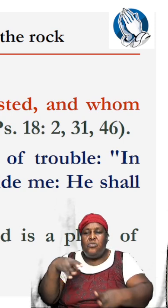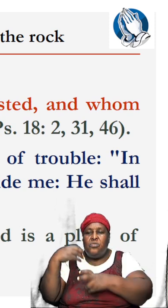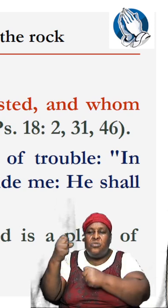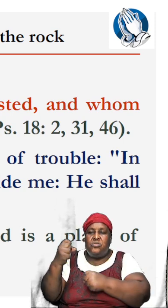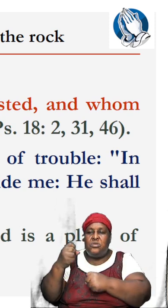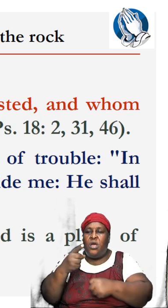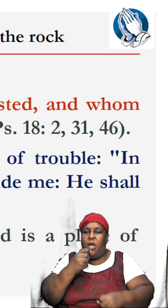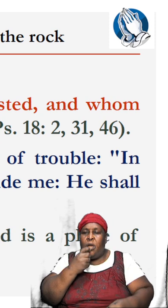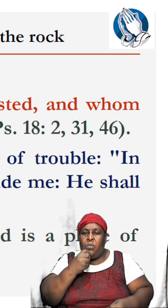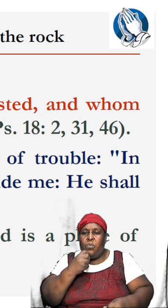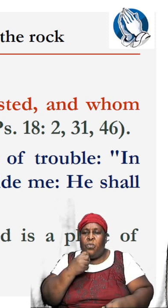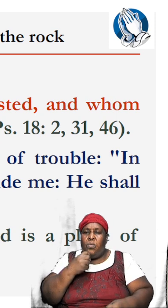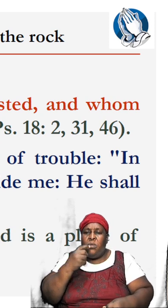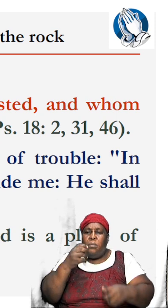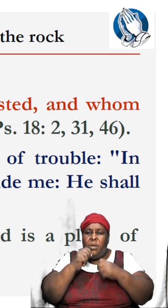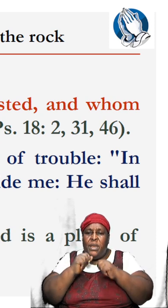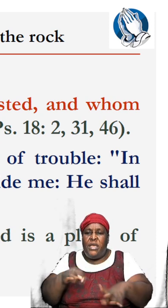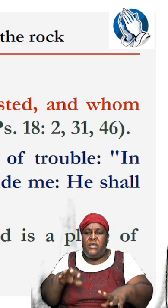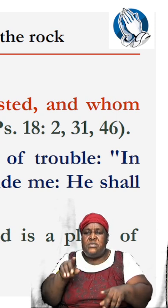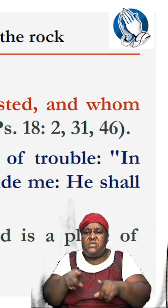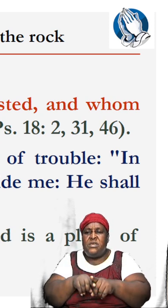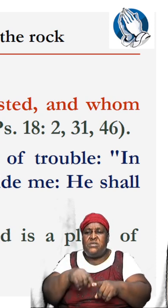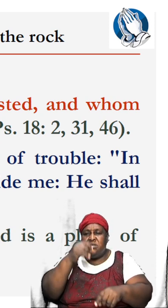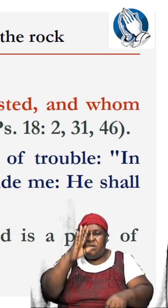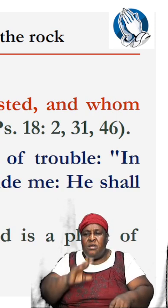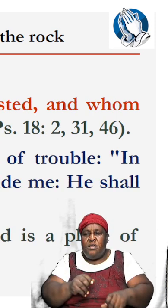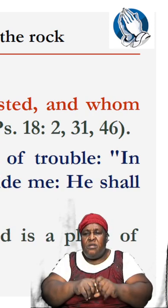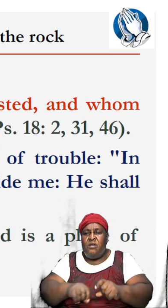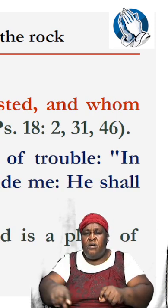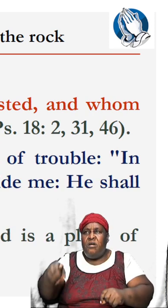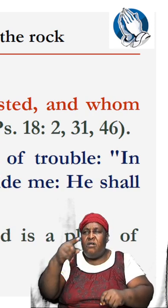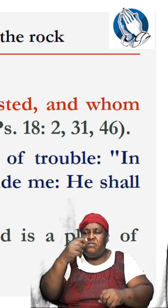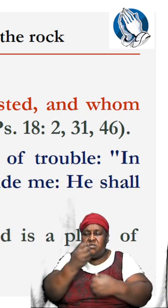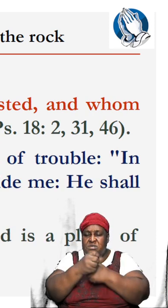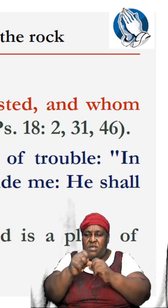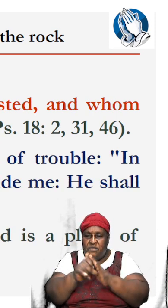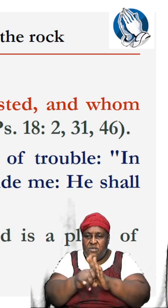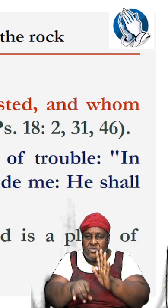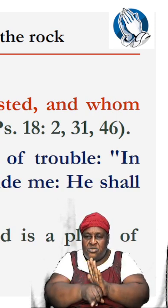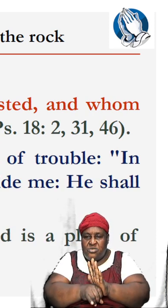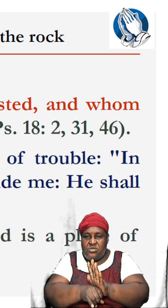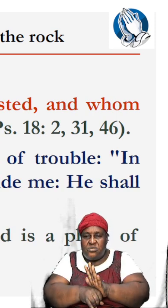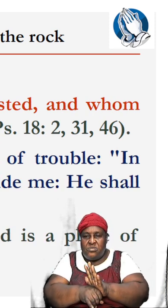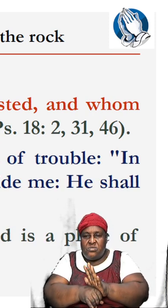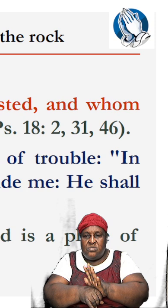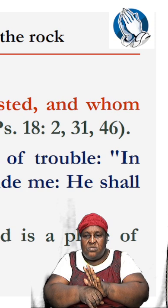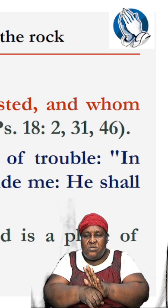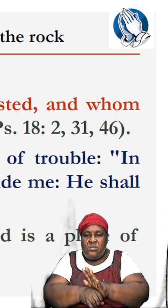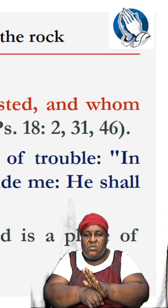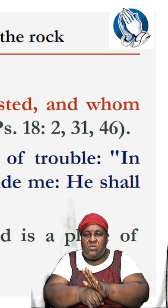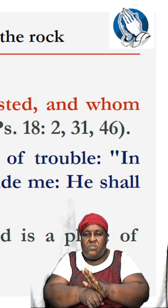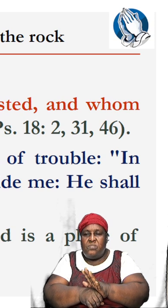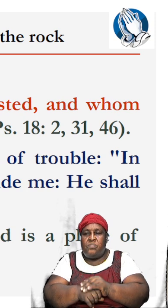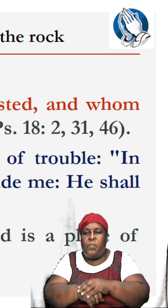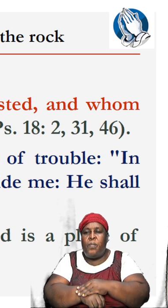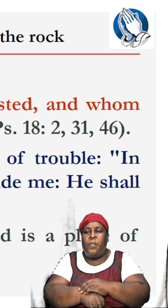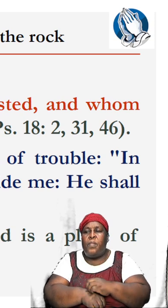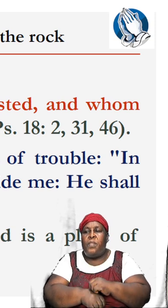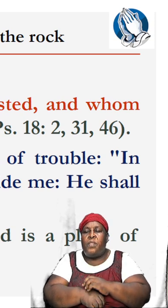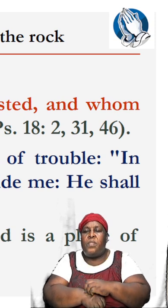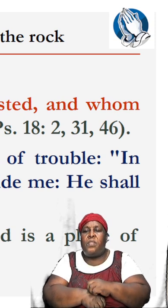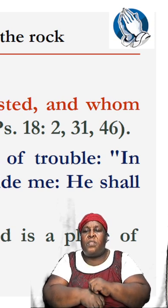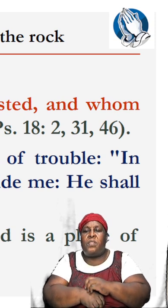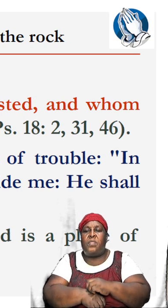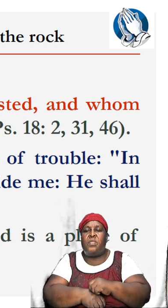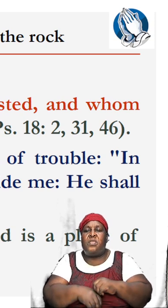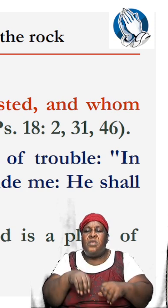and whom he blessed as the God of his salvation. He said in Psalm 27 verse 5.